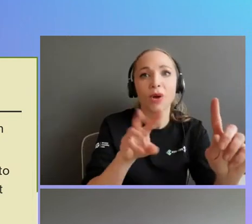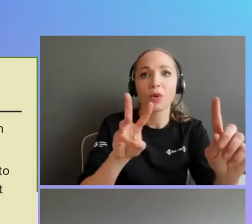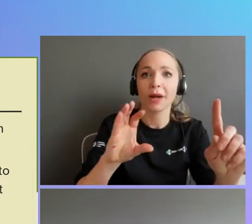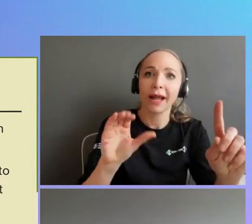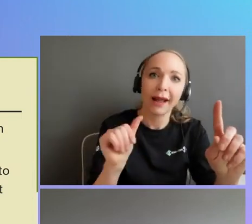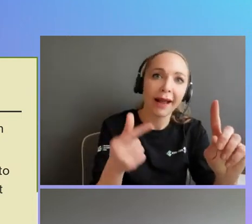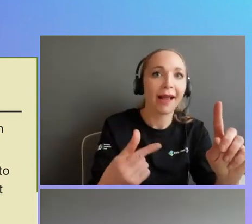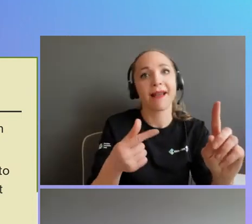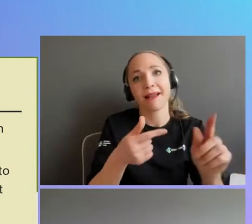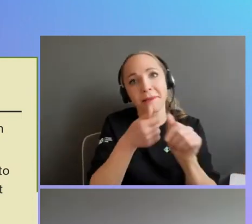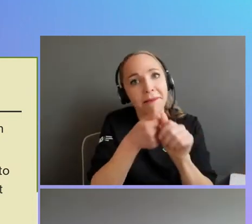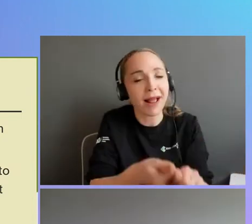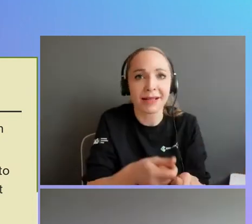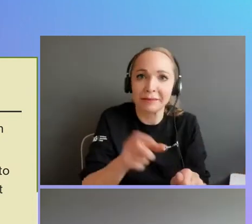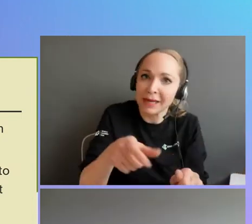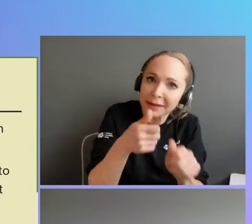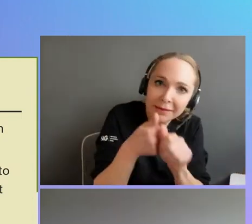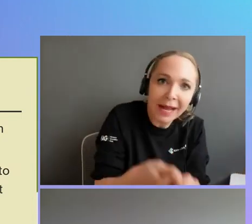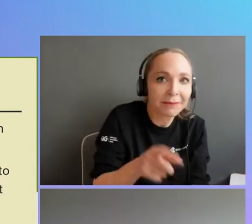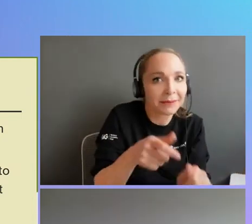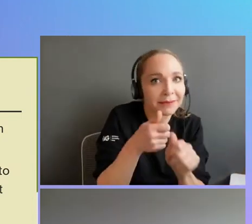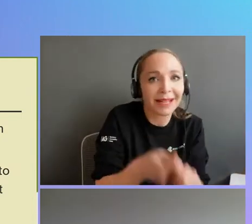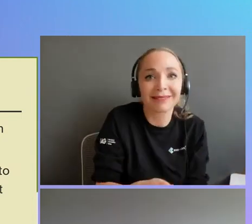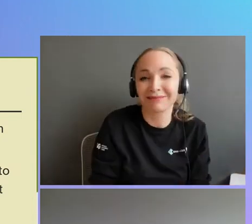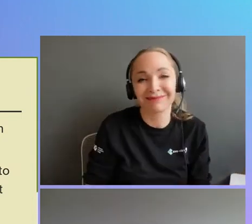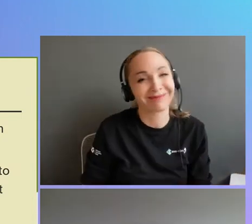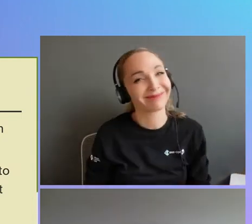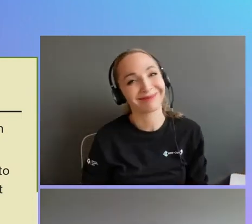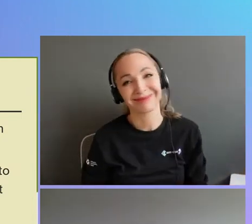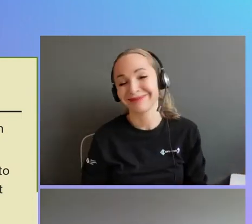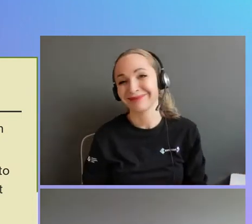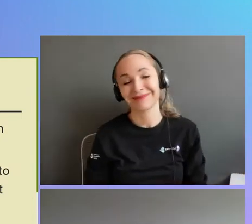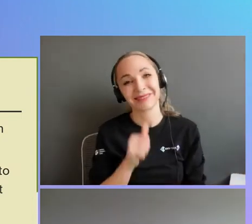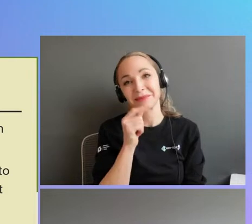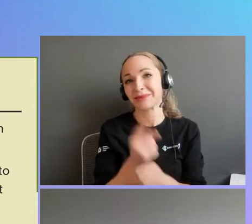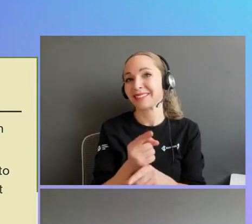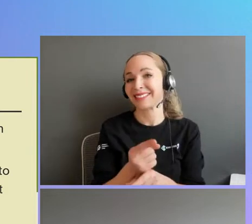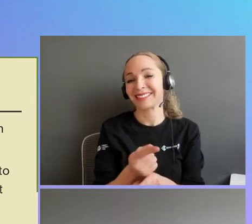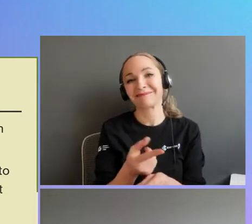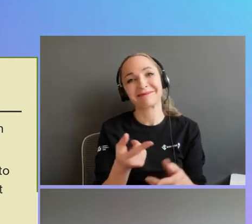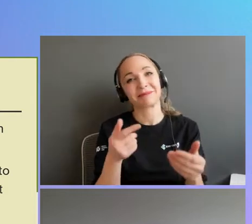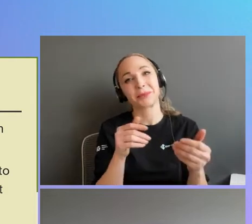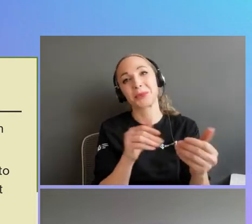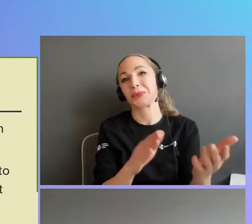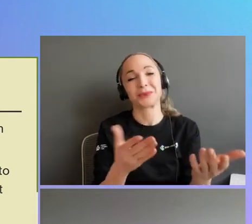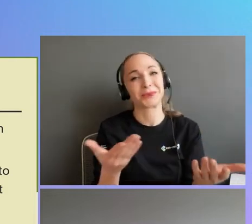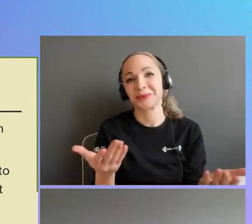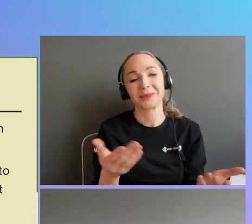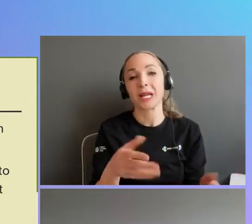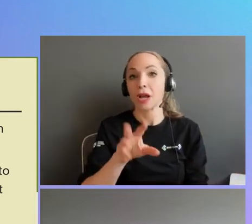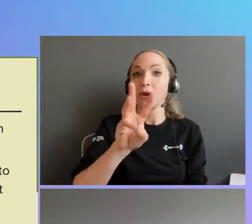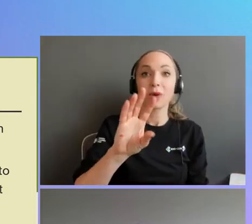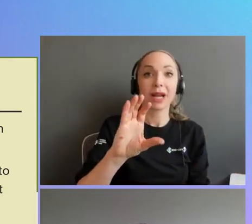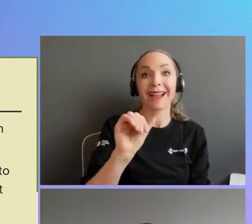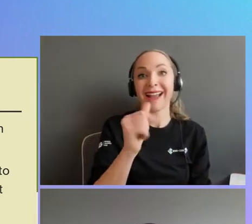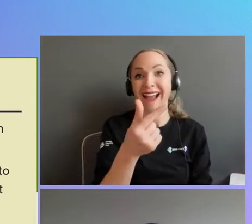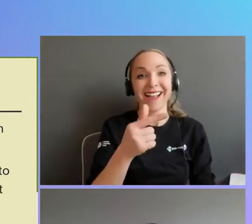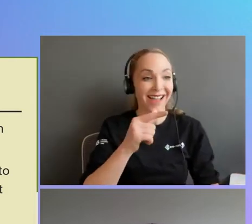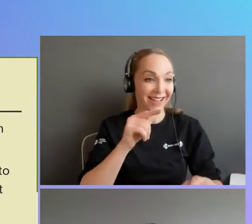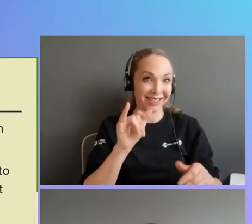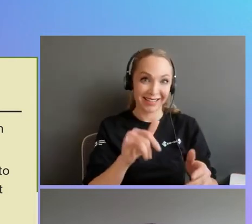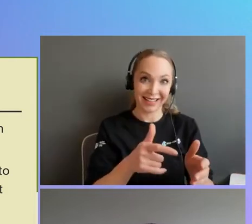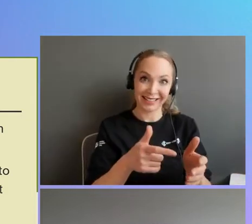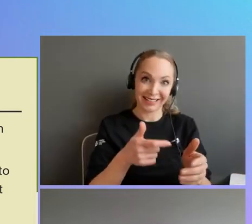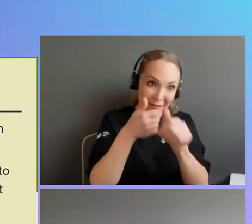This is not the right way to do things. WCAG compliance is the floor and not the ceiling, as I've